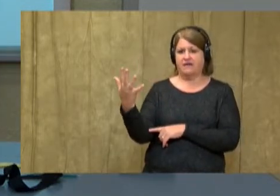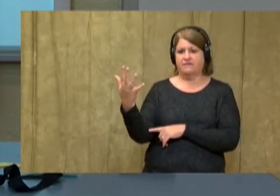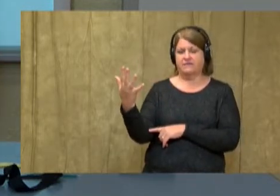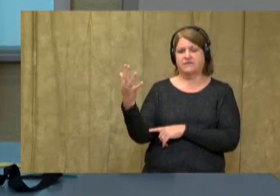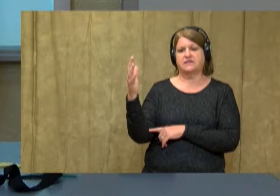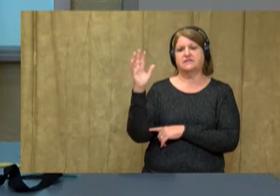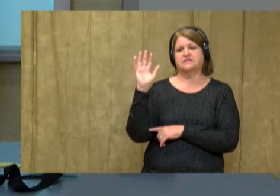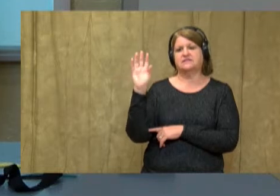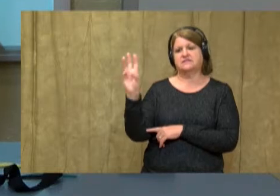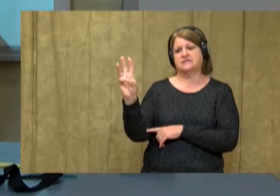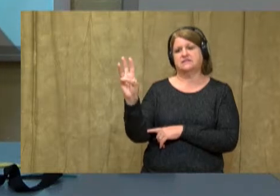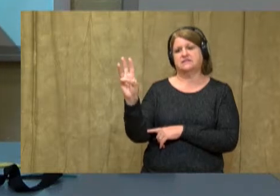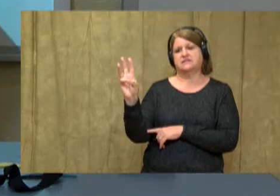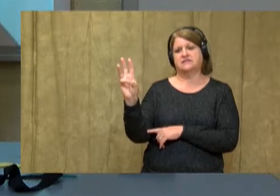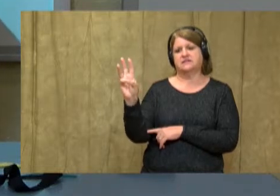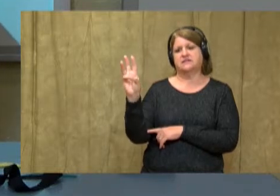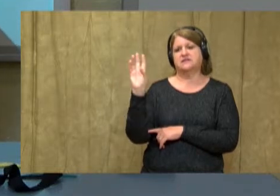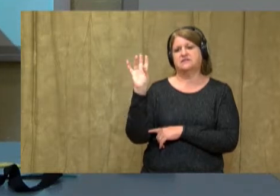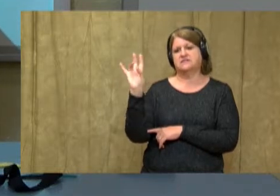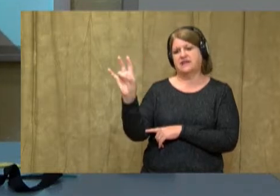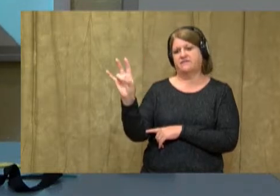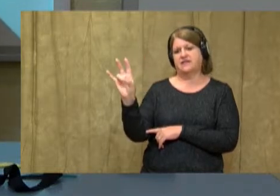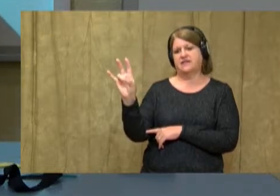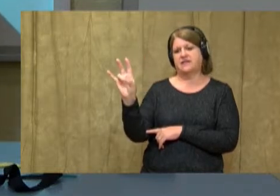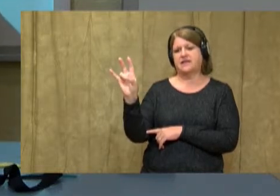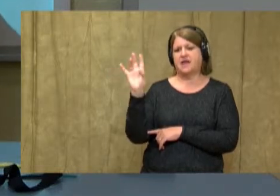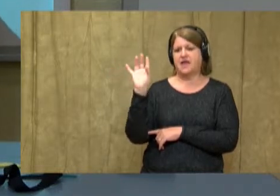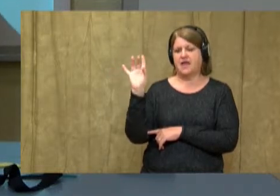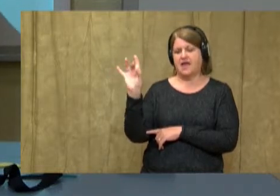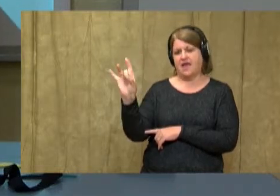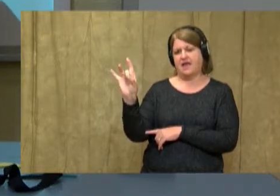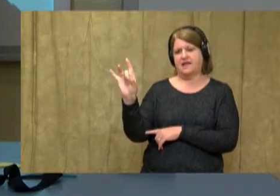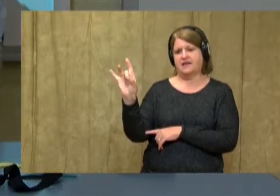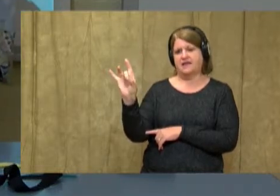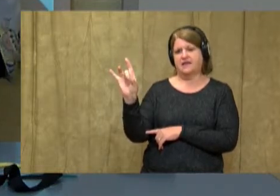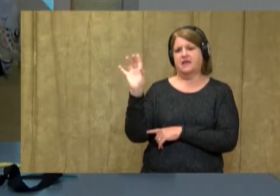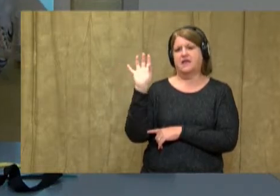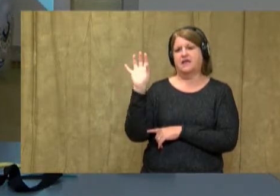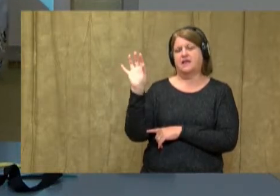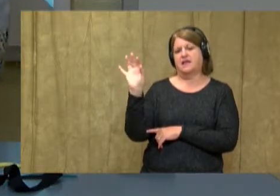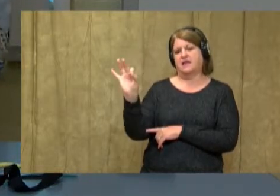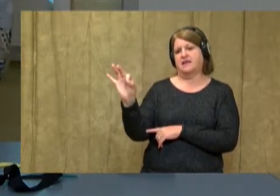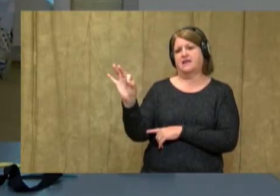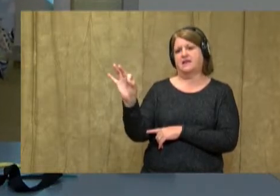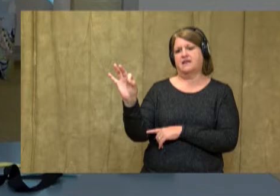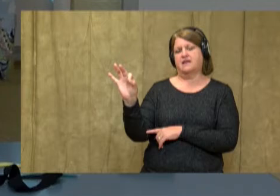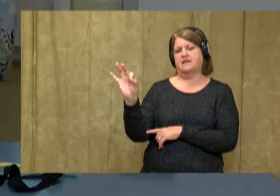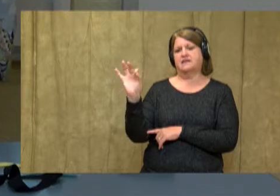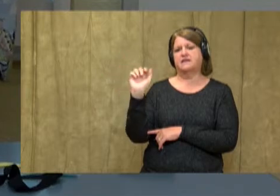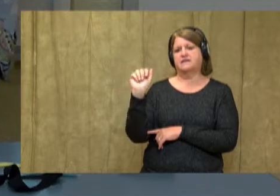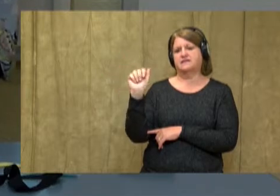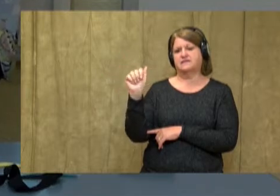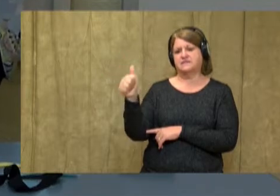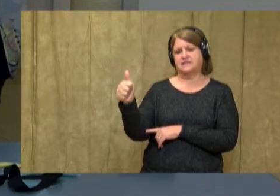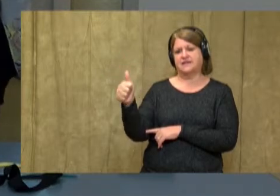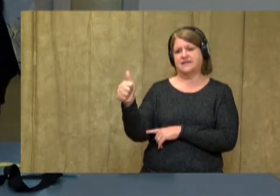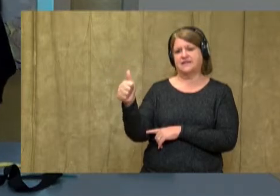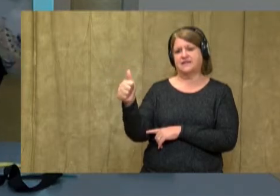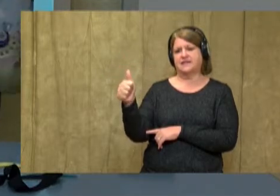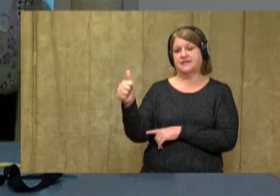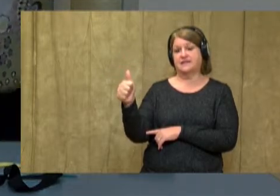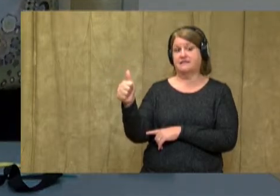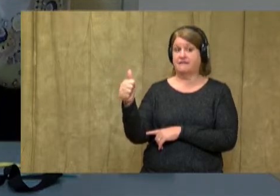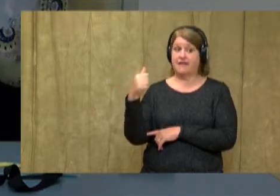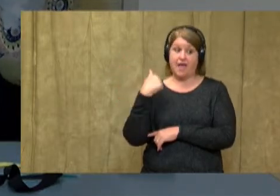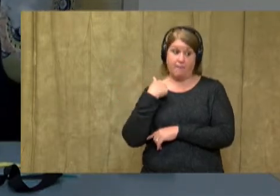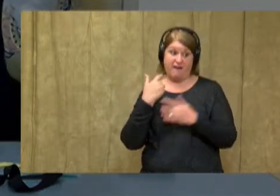5, 6, 7, 8, 9, 10. Am